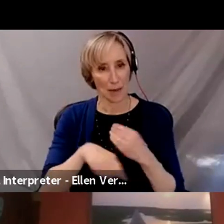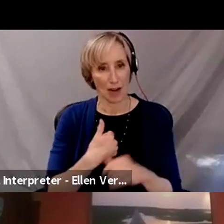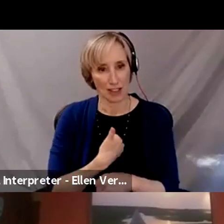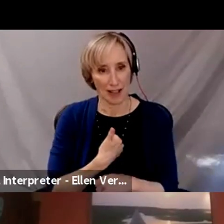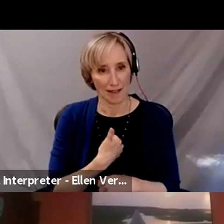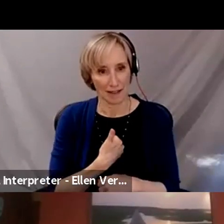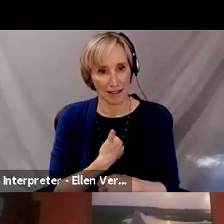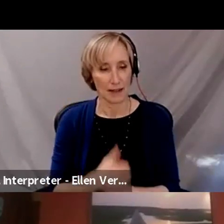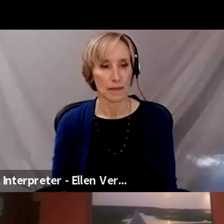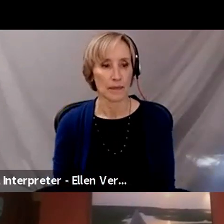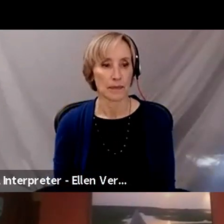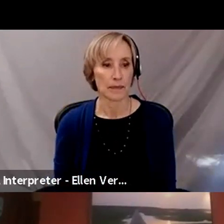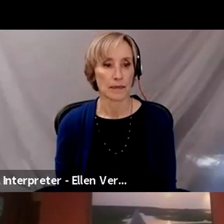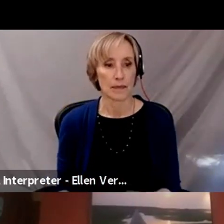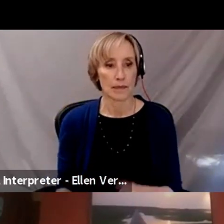Yeah, go ahead, Thomas.